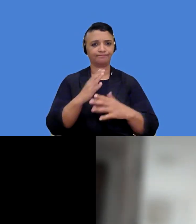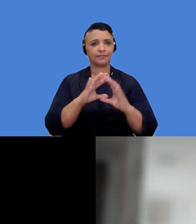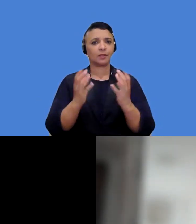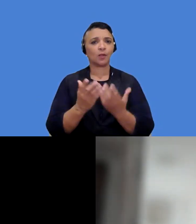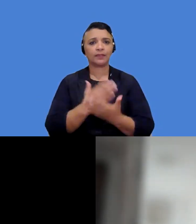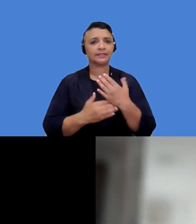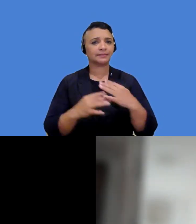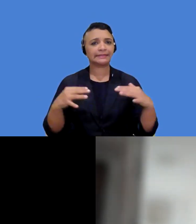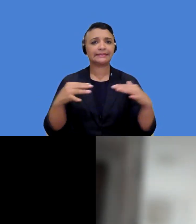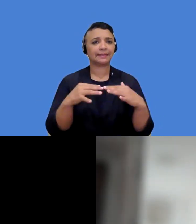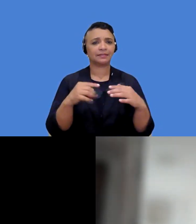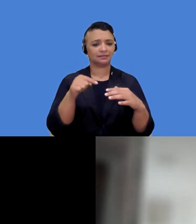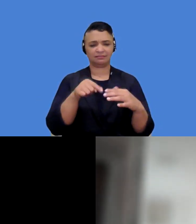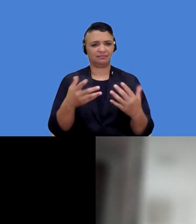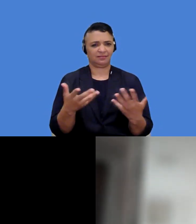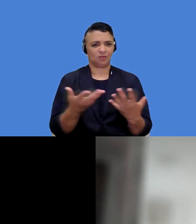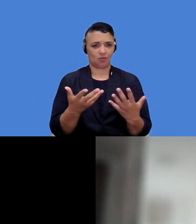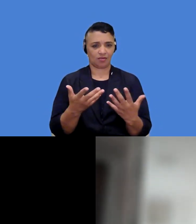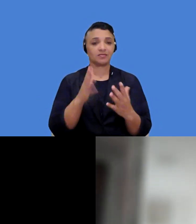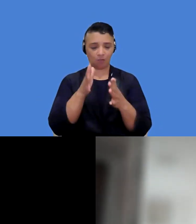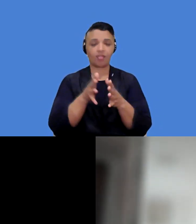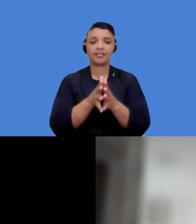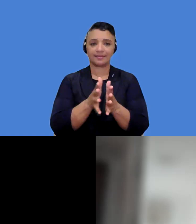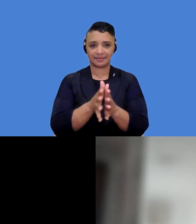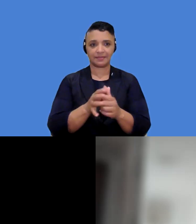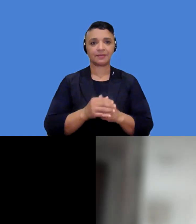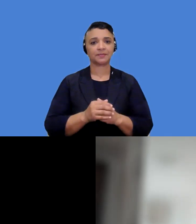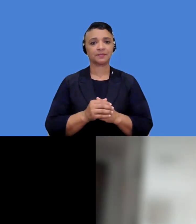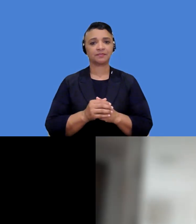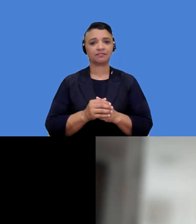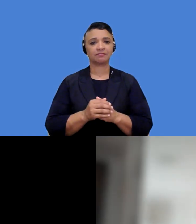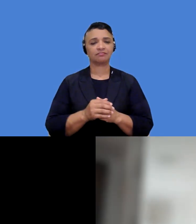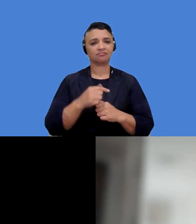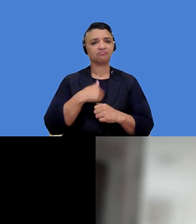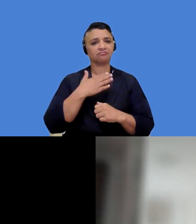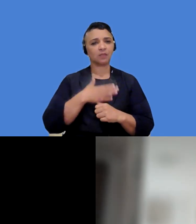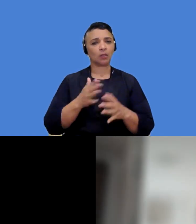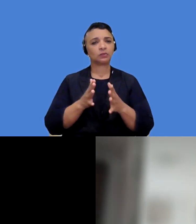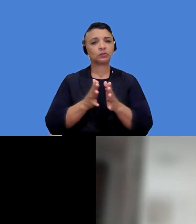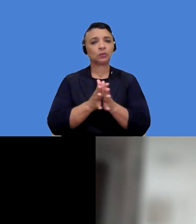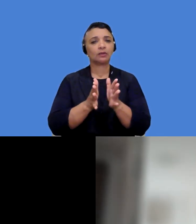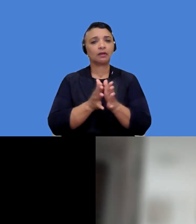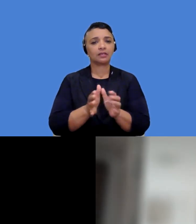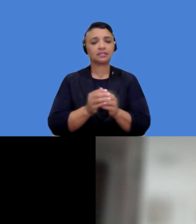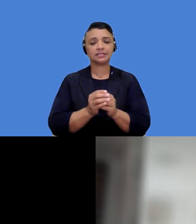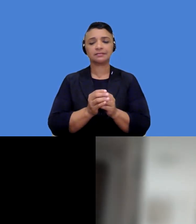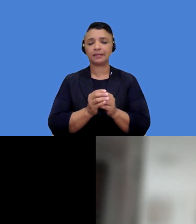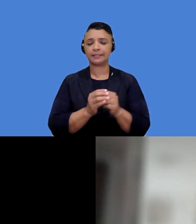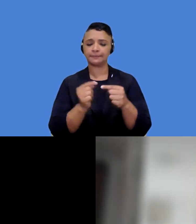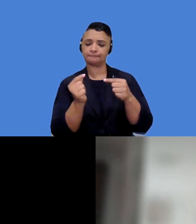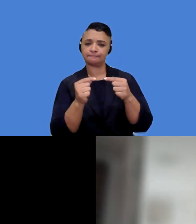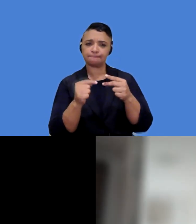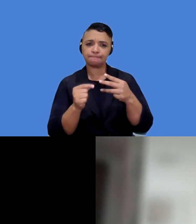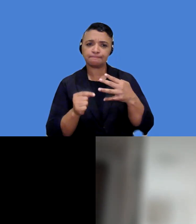and I will try to really frame the interventions and the